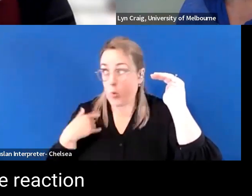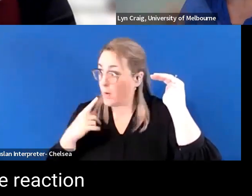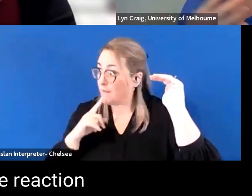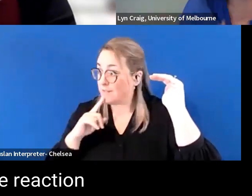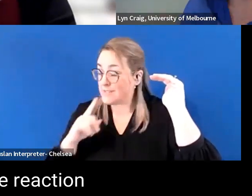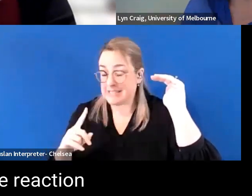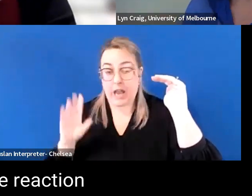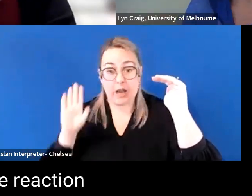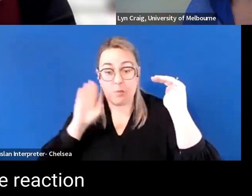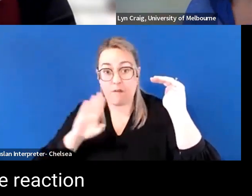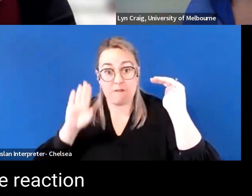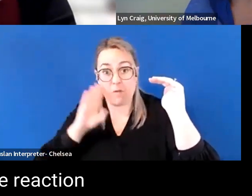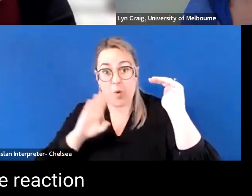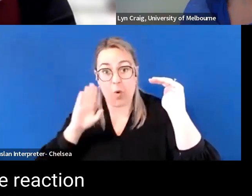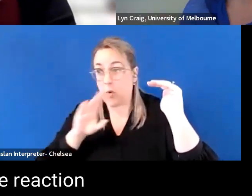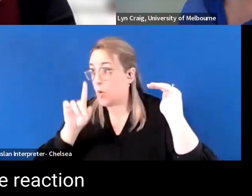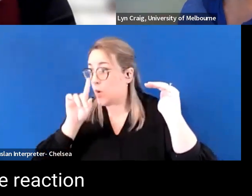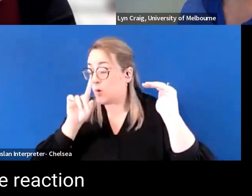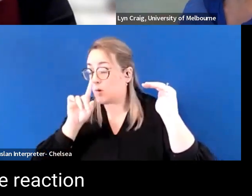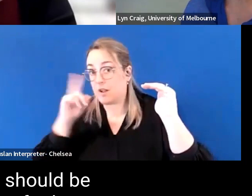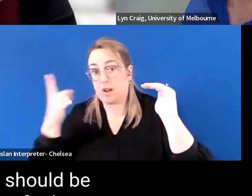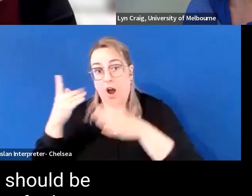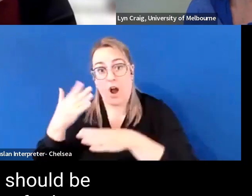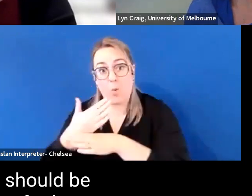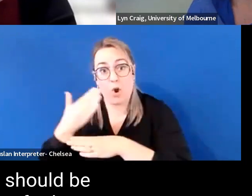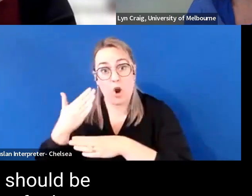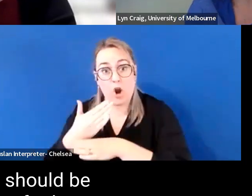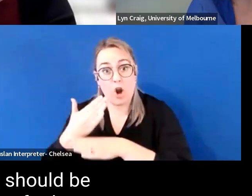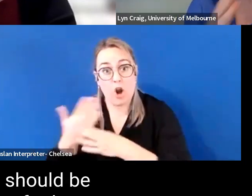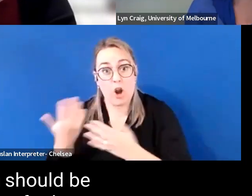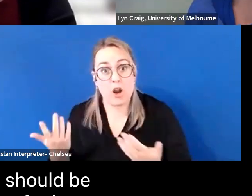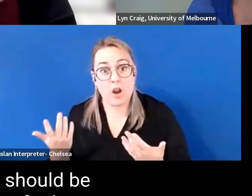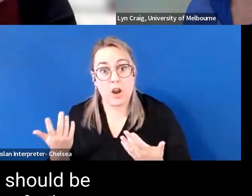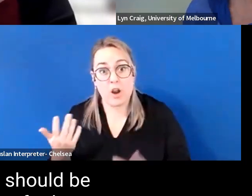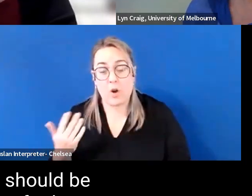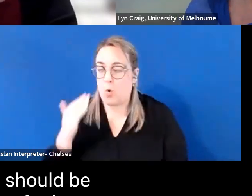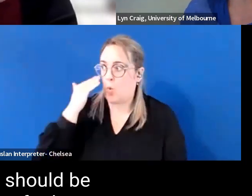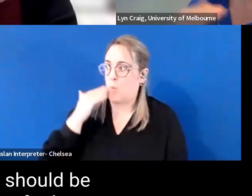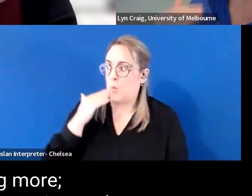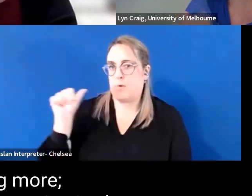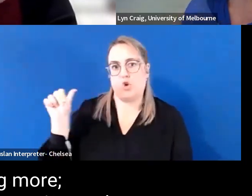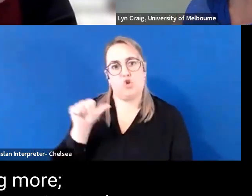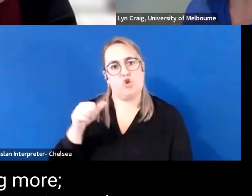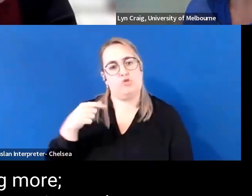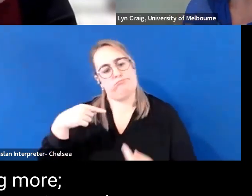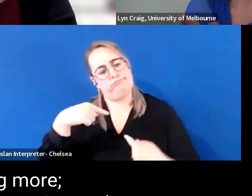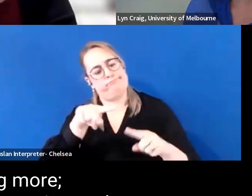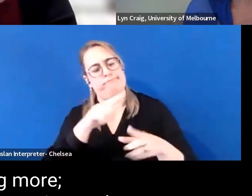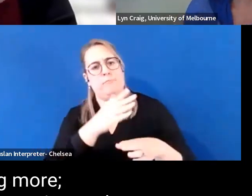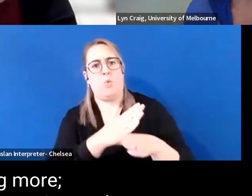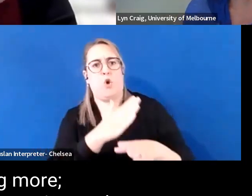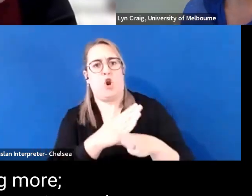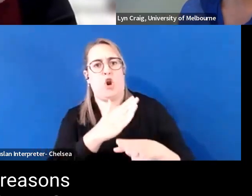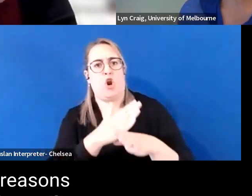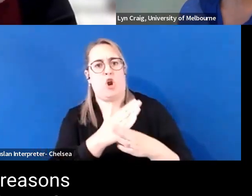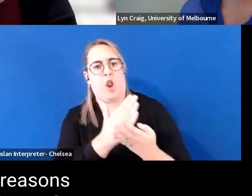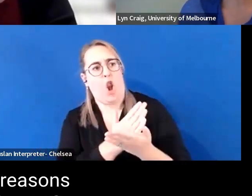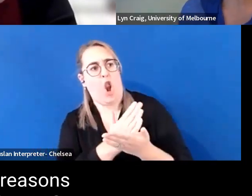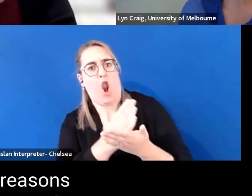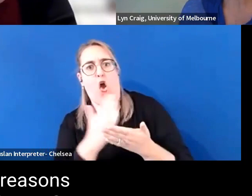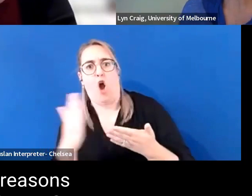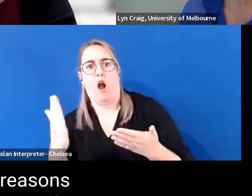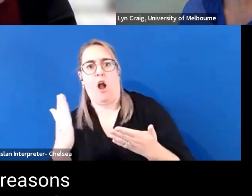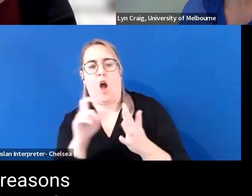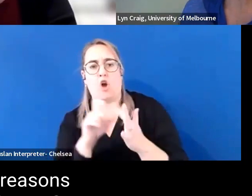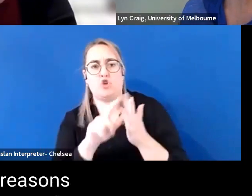And then if the reaction to that is to say, well, women should be in the workforce for longer and doing more. Well, what are you going to do about the